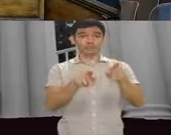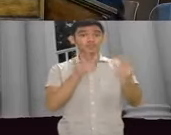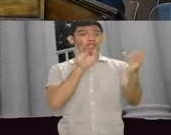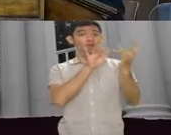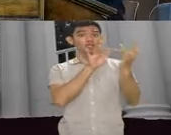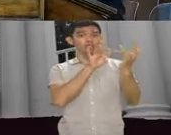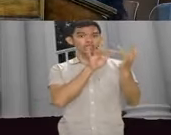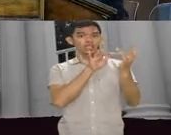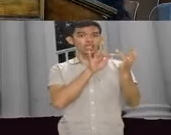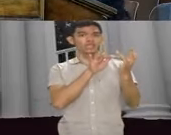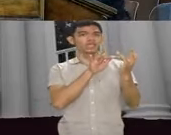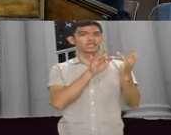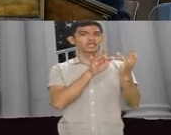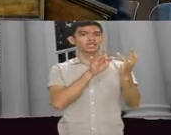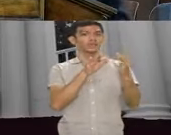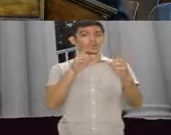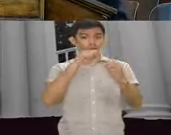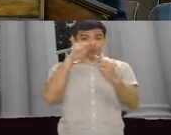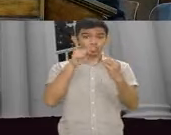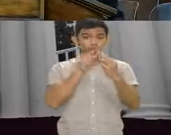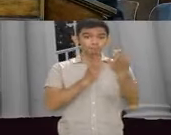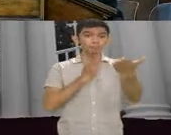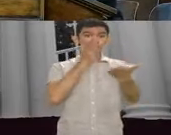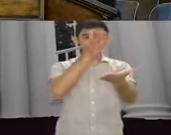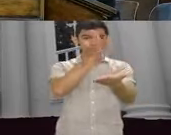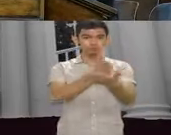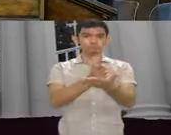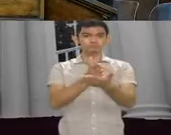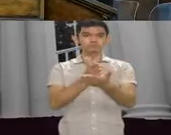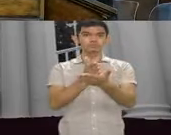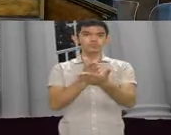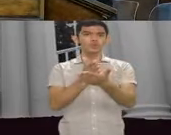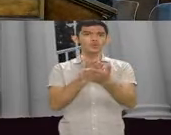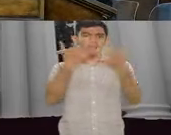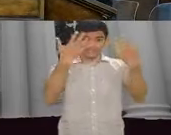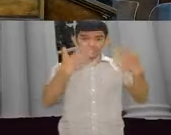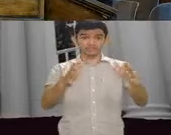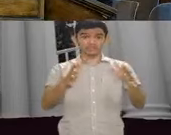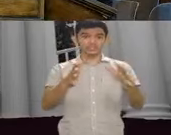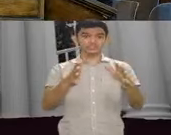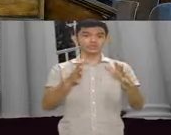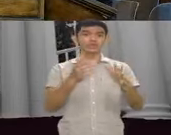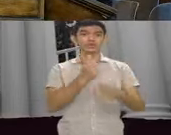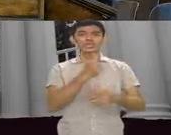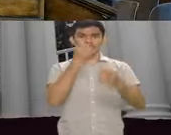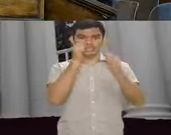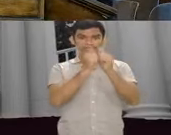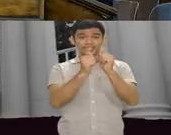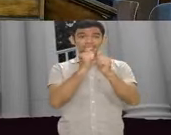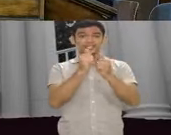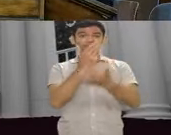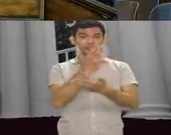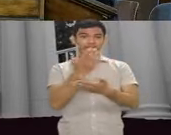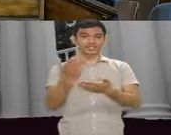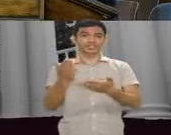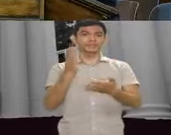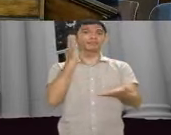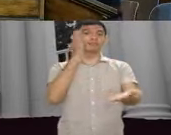that you are connected to, when you go there, everything can stop because you are